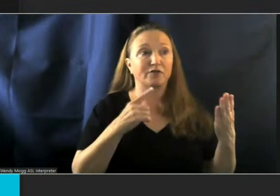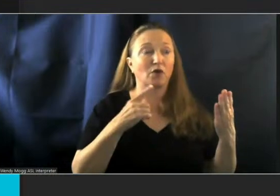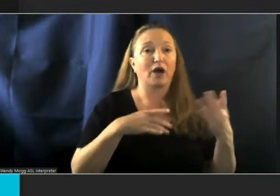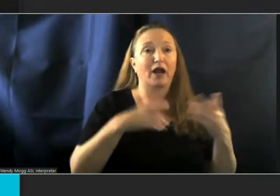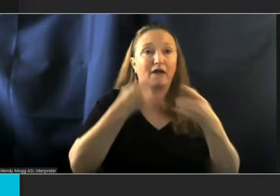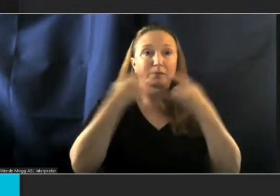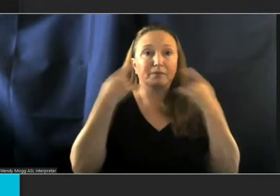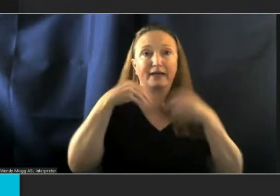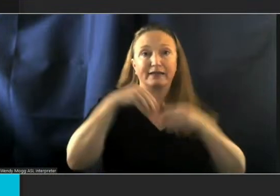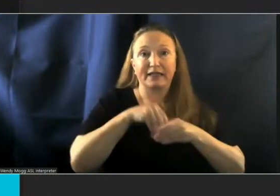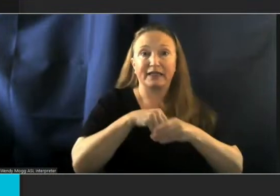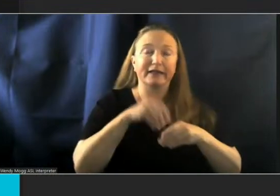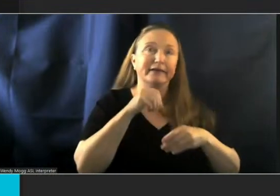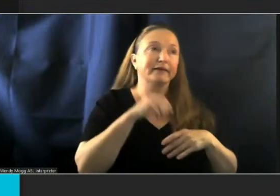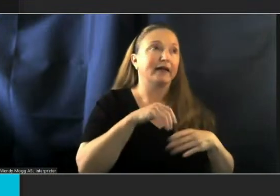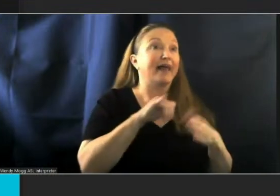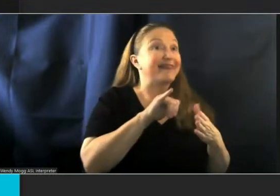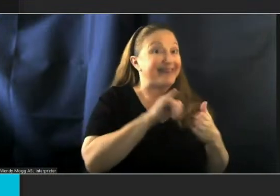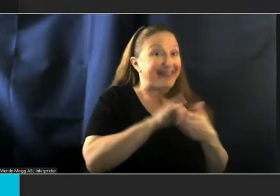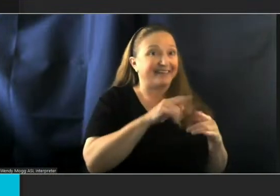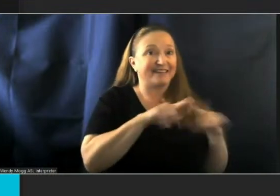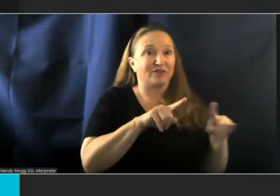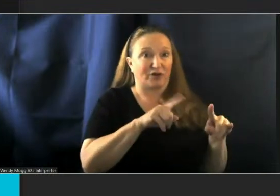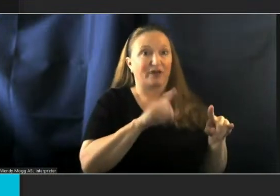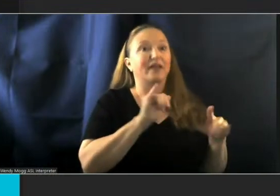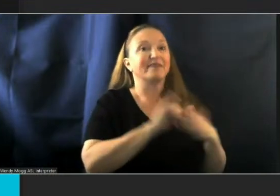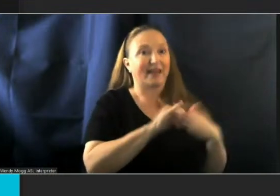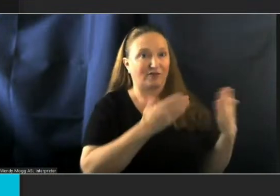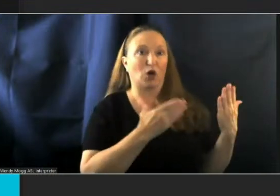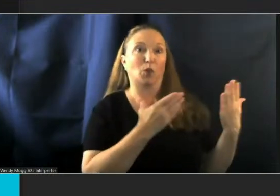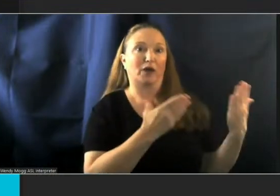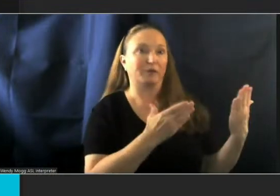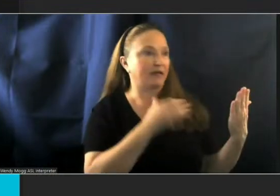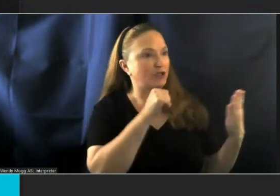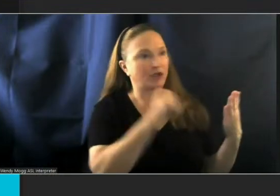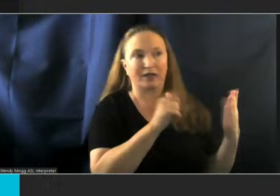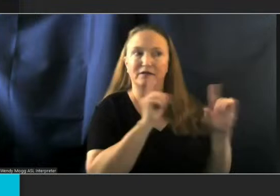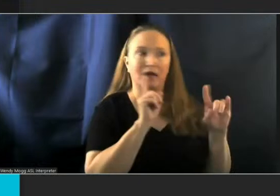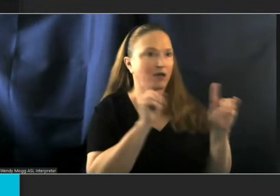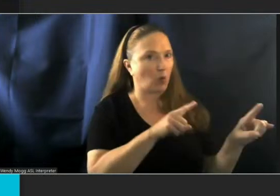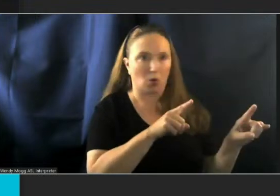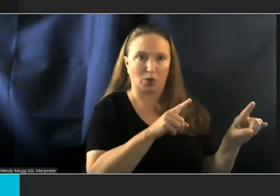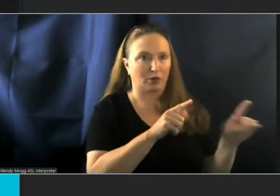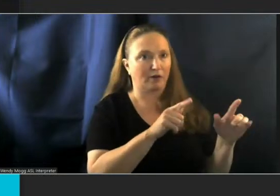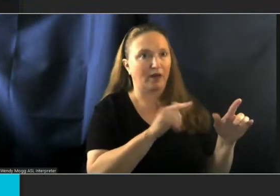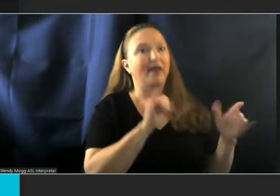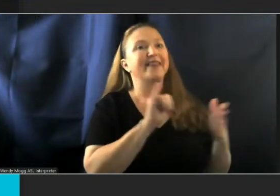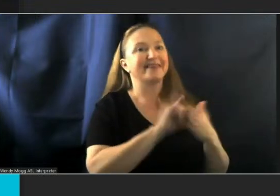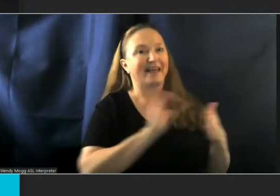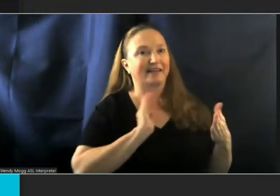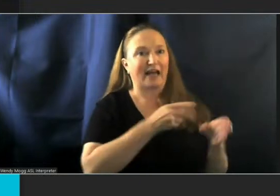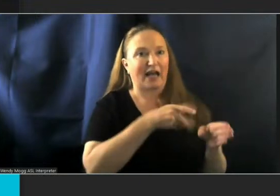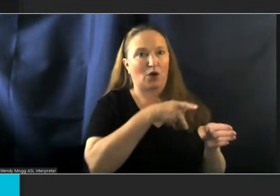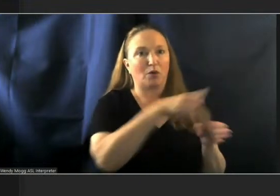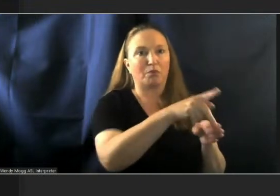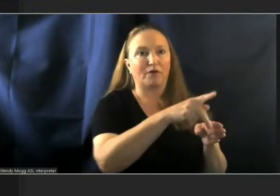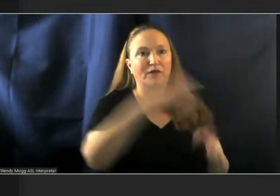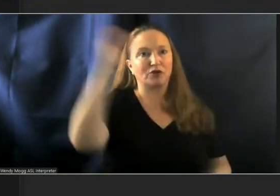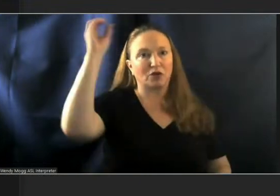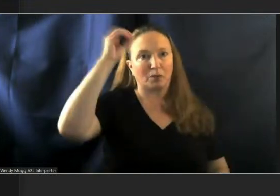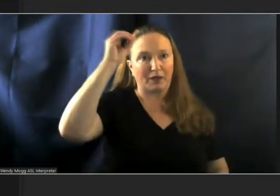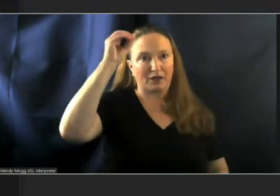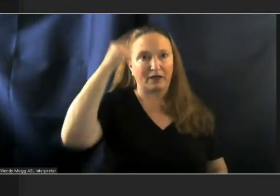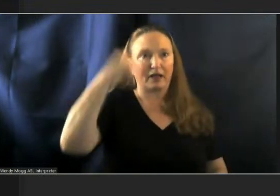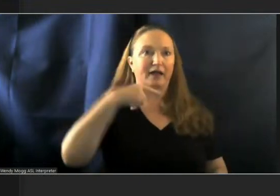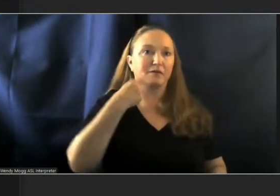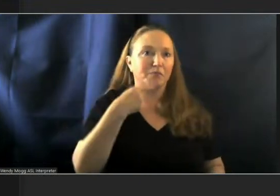not an order. It's not a guidance. That means we're just giving you our professional opinion as the health officers, just